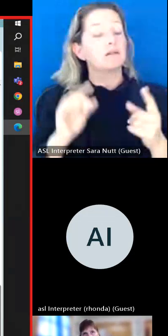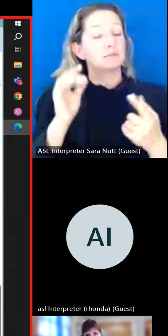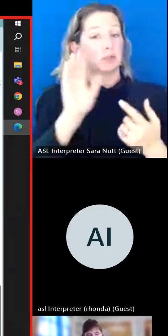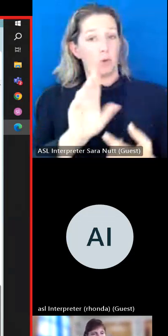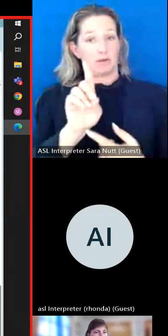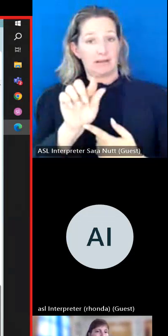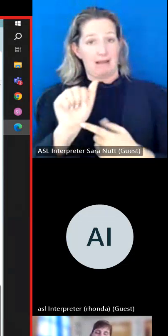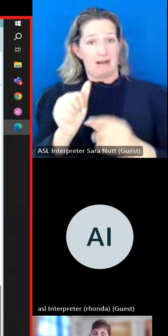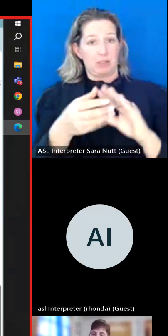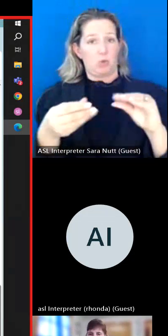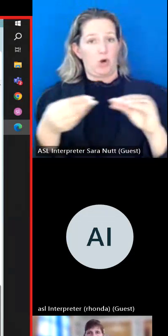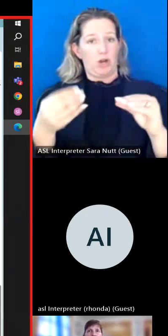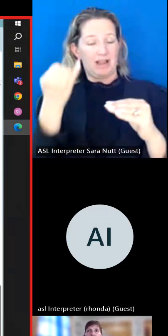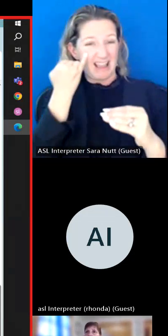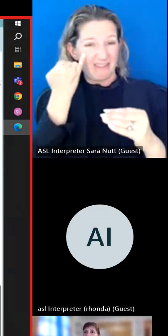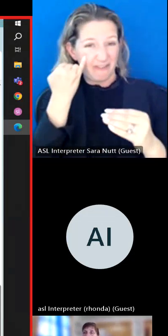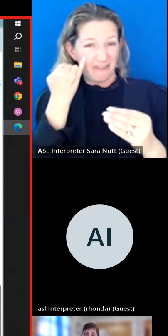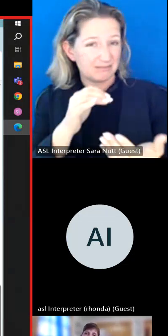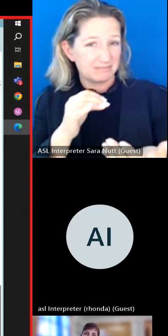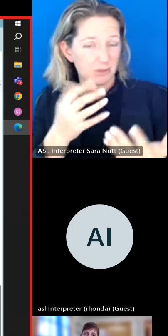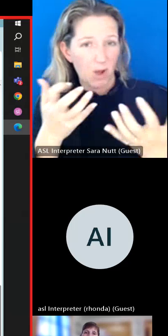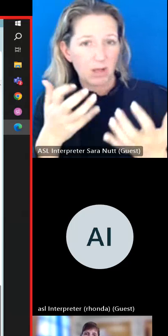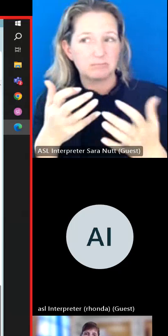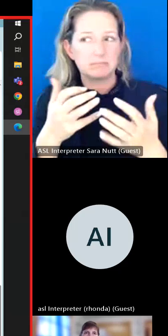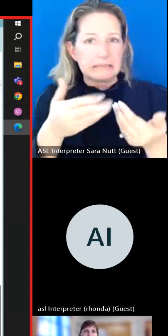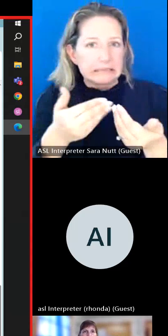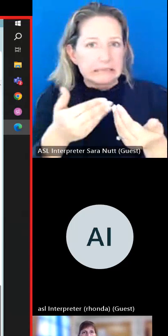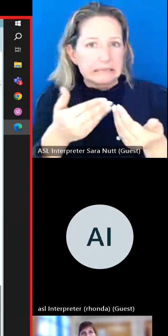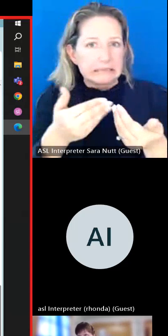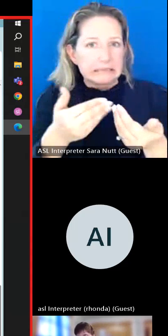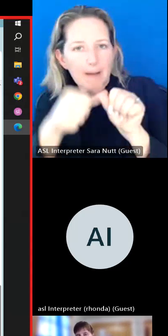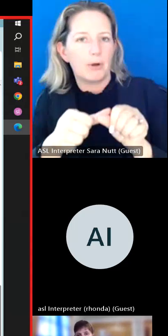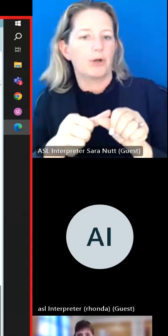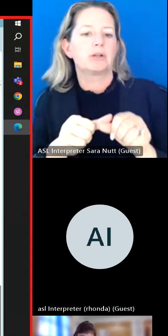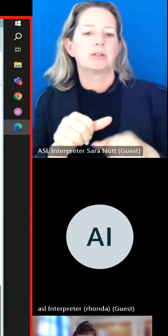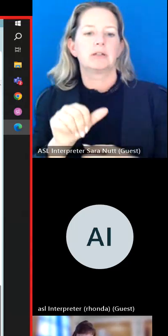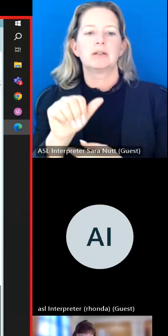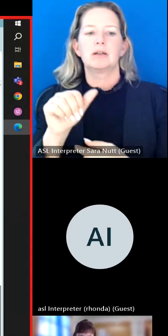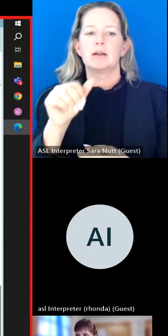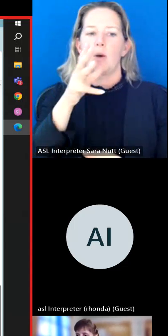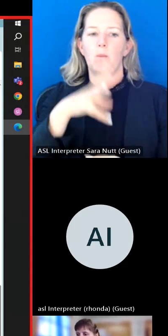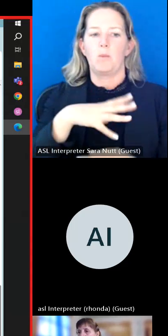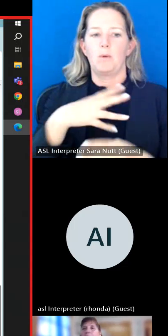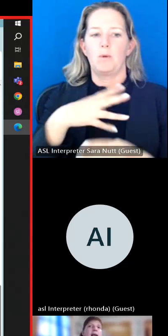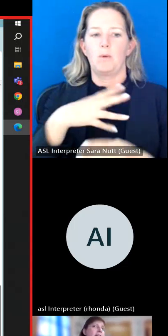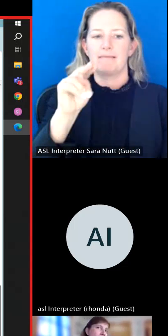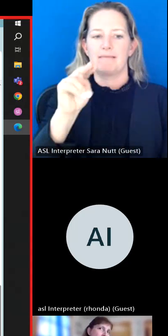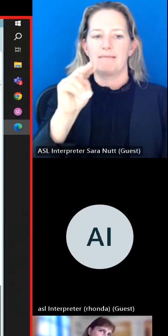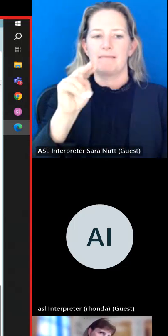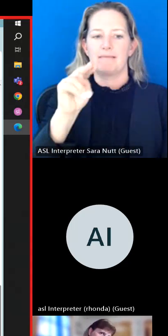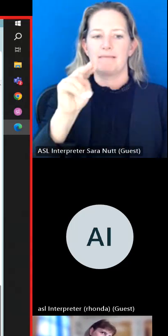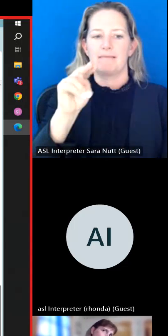Duarte gives 3 techniques that you can use to help audiences remember the story of your data. And the first one she